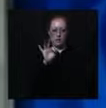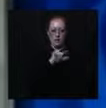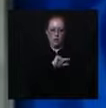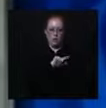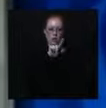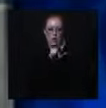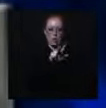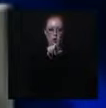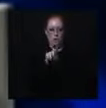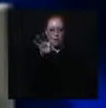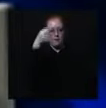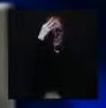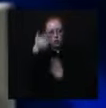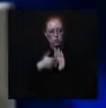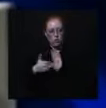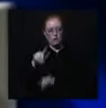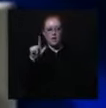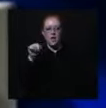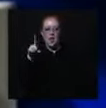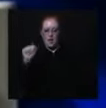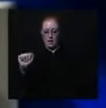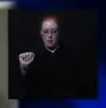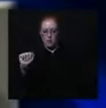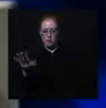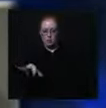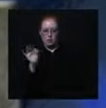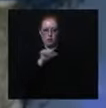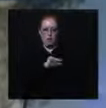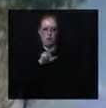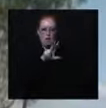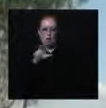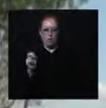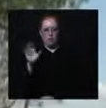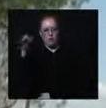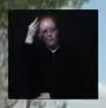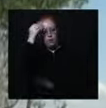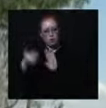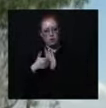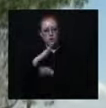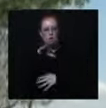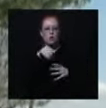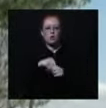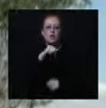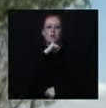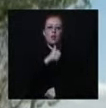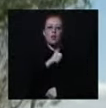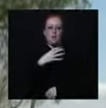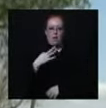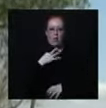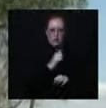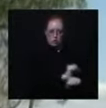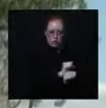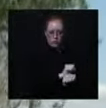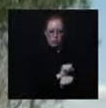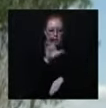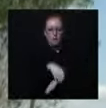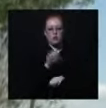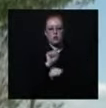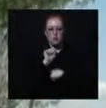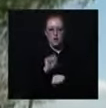31 federal counts and Linda Kaufman guilty on 30 federal counts, including involuntary servitude, forced